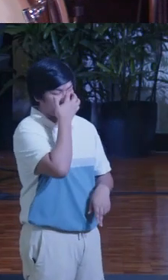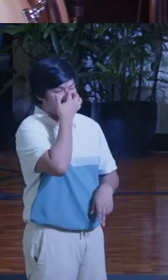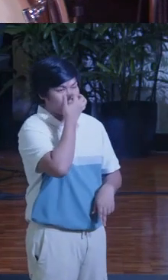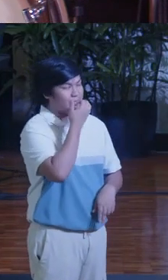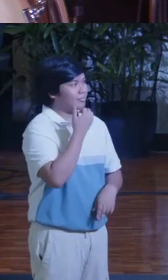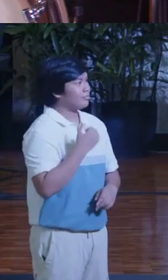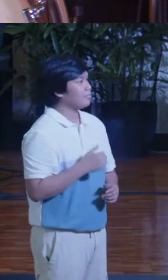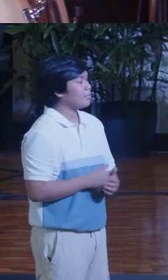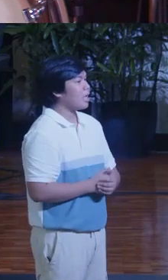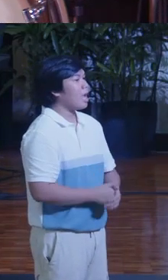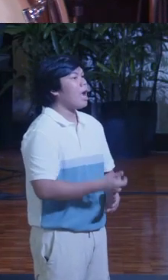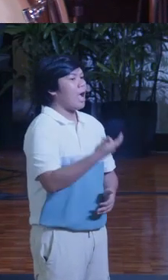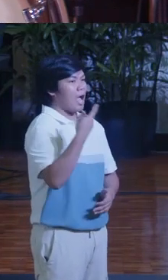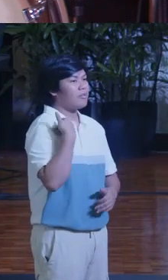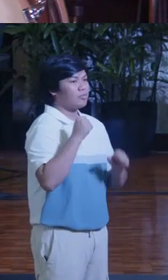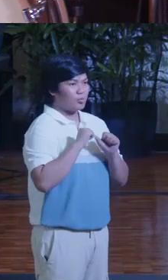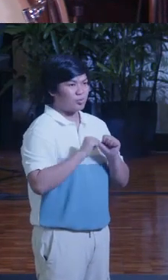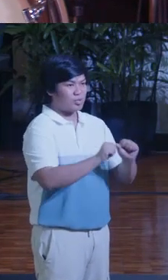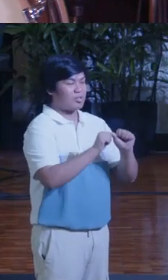meron pa rin ipinapangako